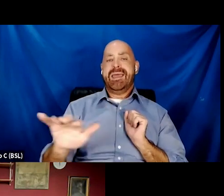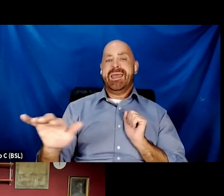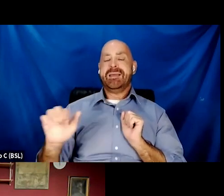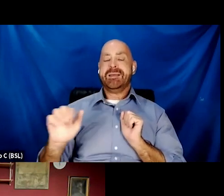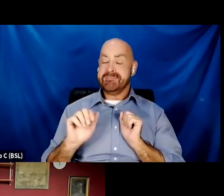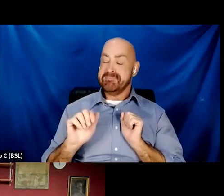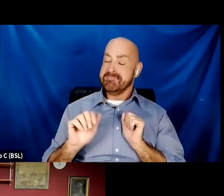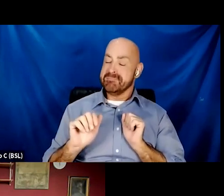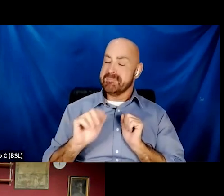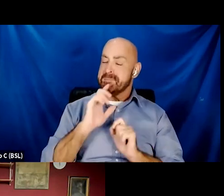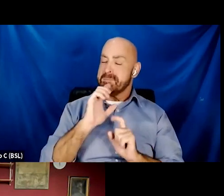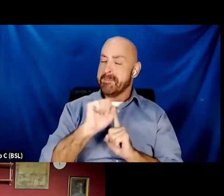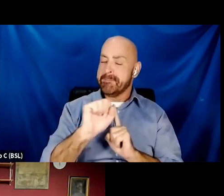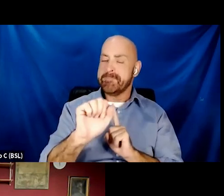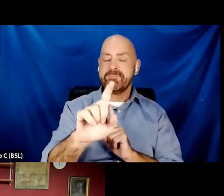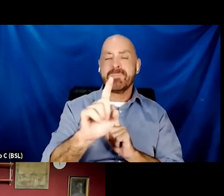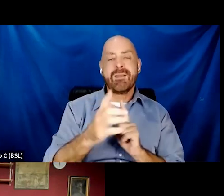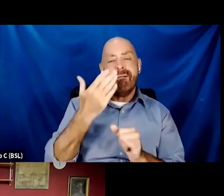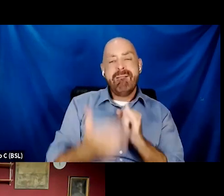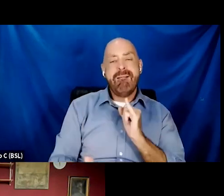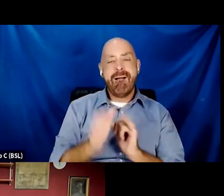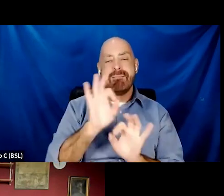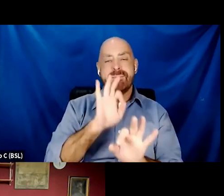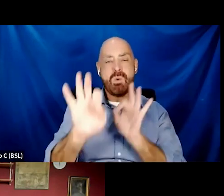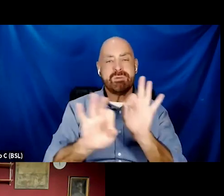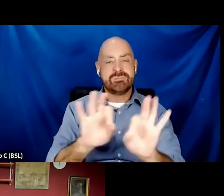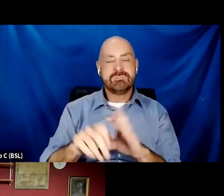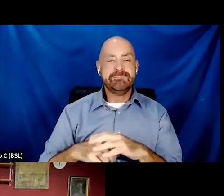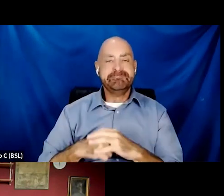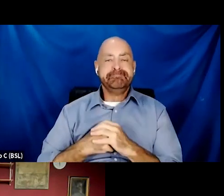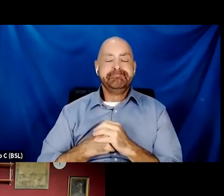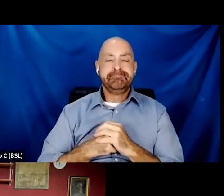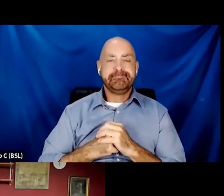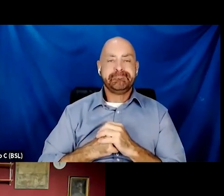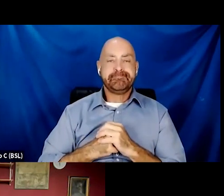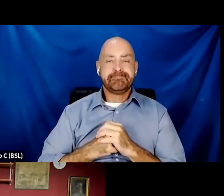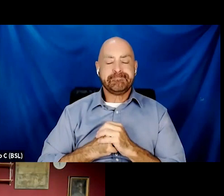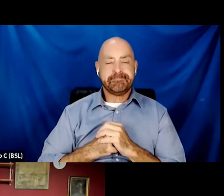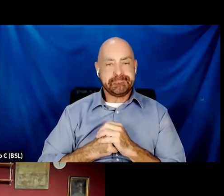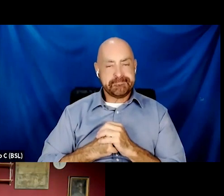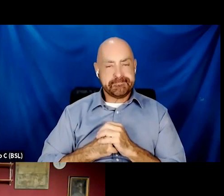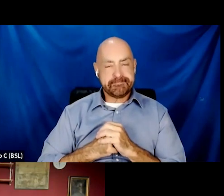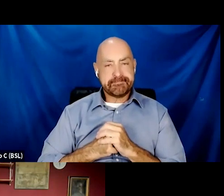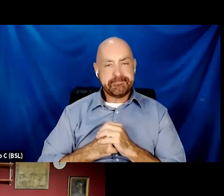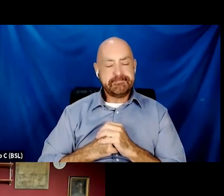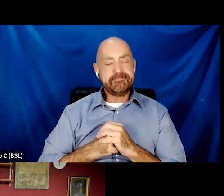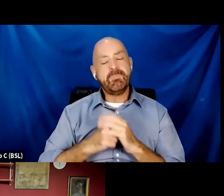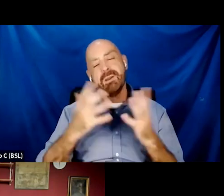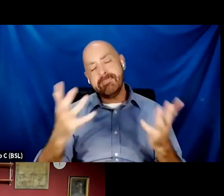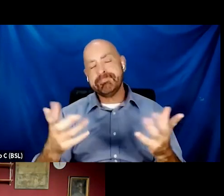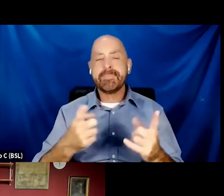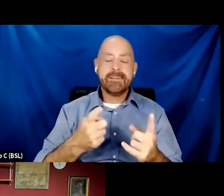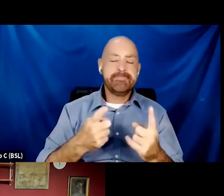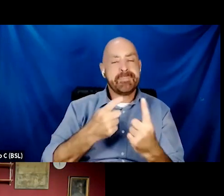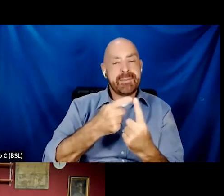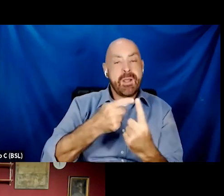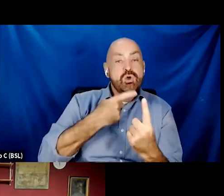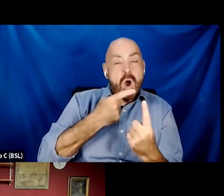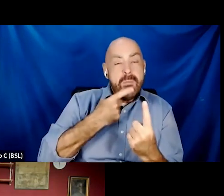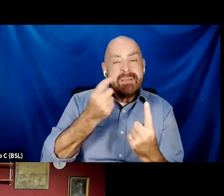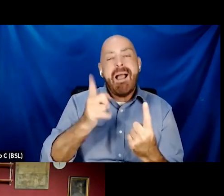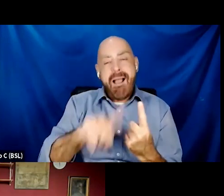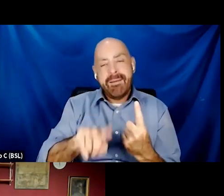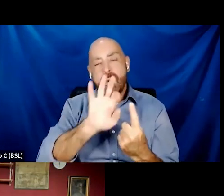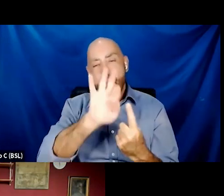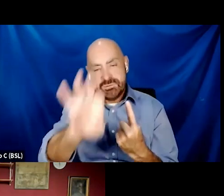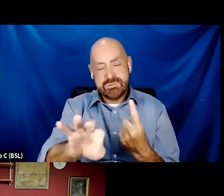One final question, which or it's a comment and a question really. That